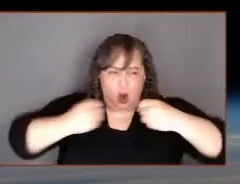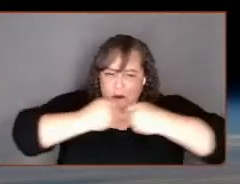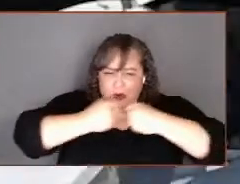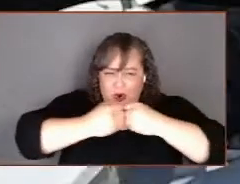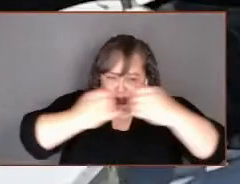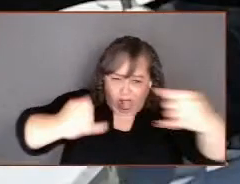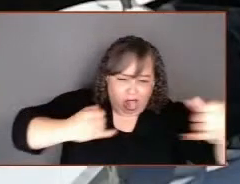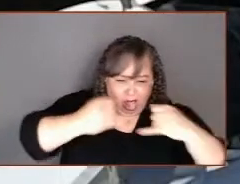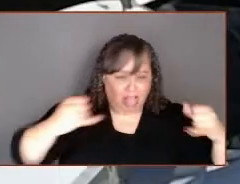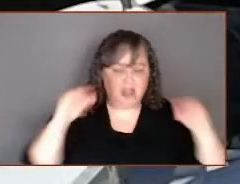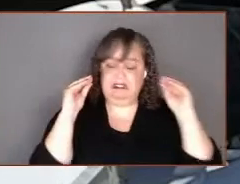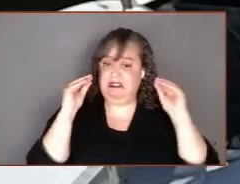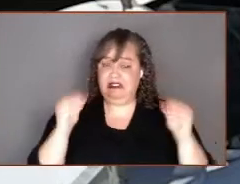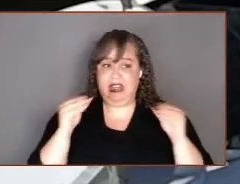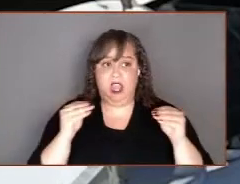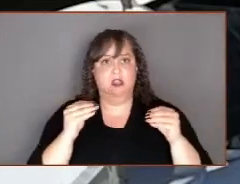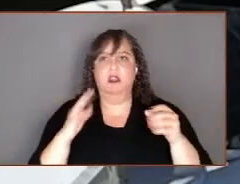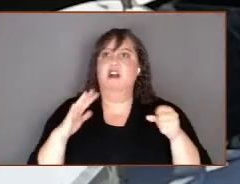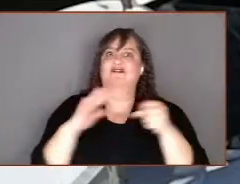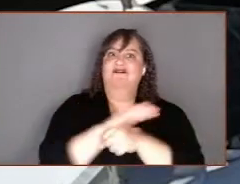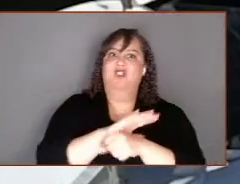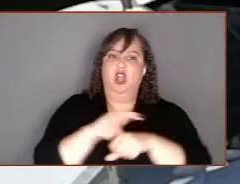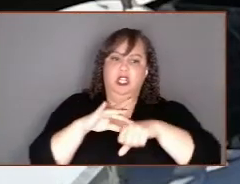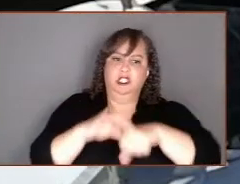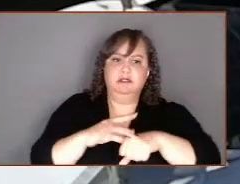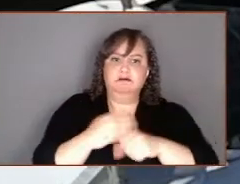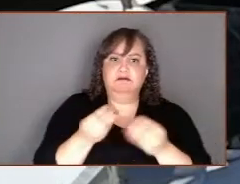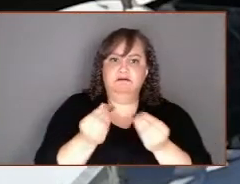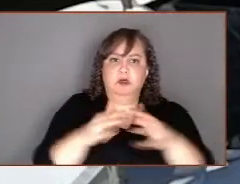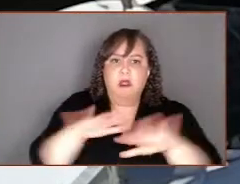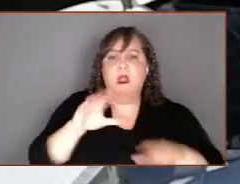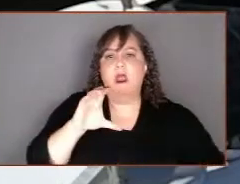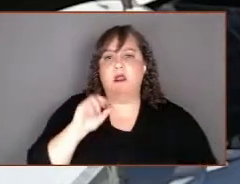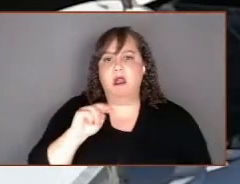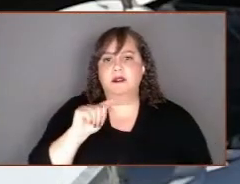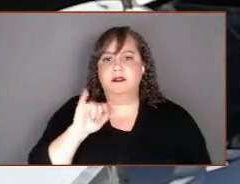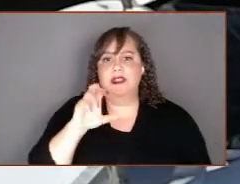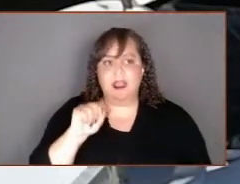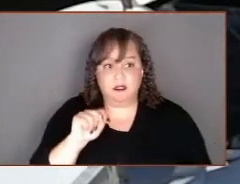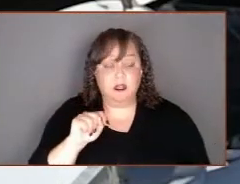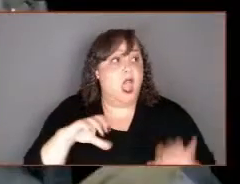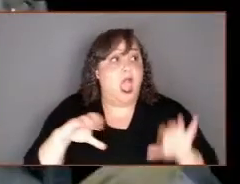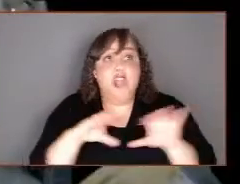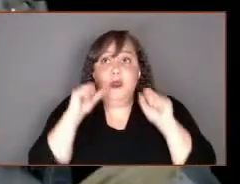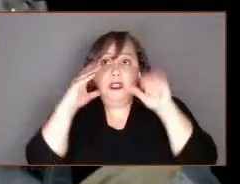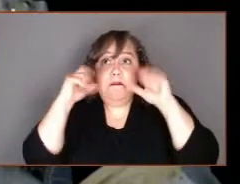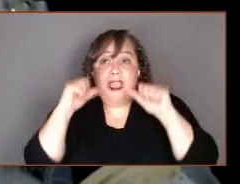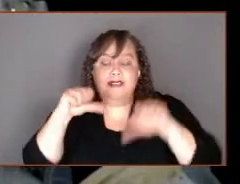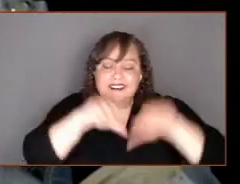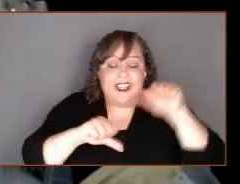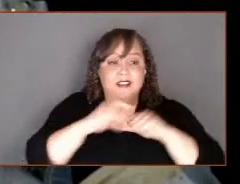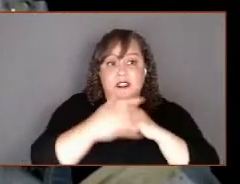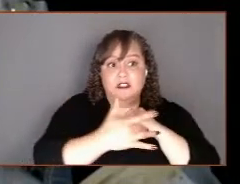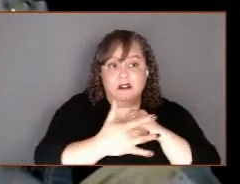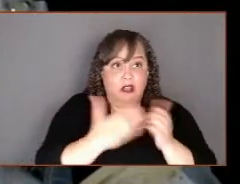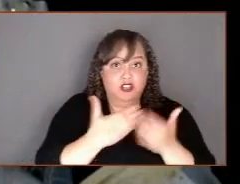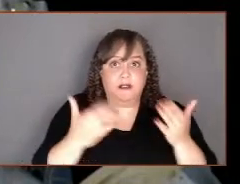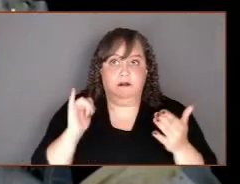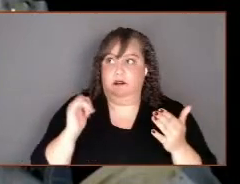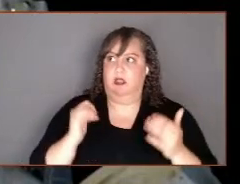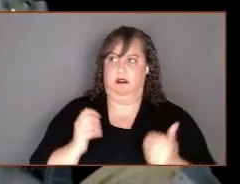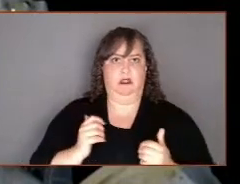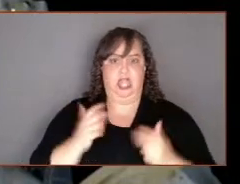that perspective. Doing any of these amazing science and technology things, like living in space, putting humans in space, requires us